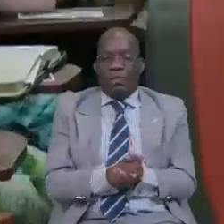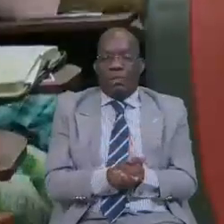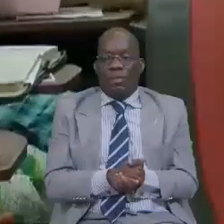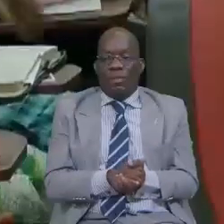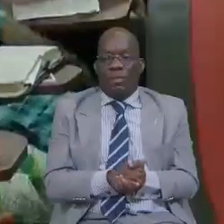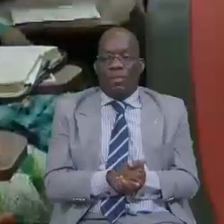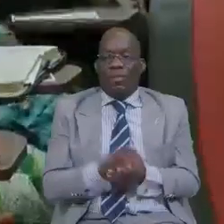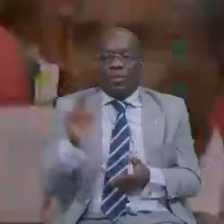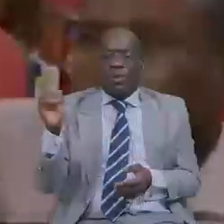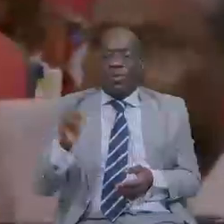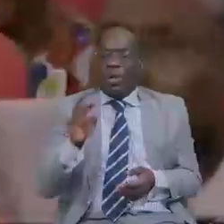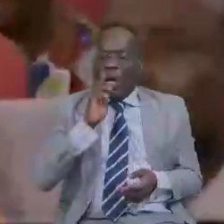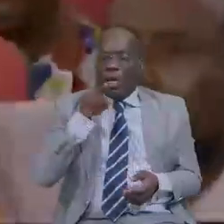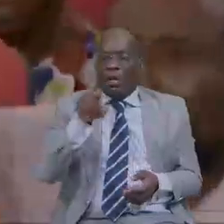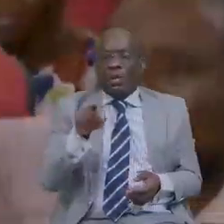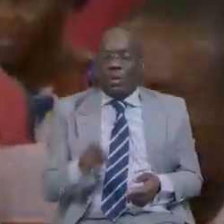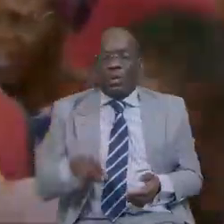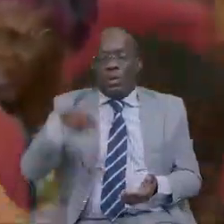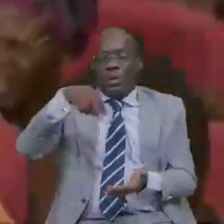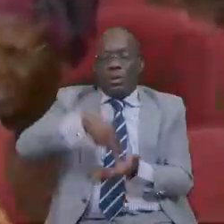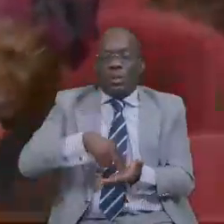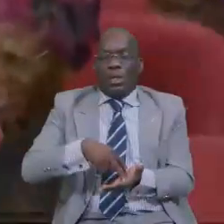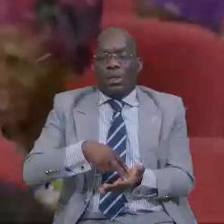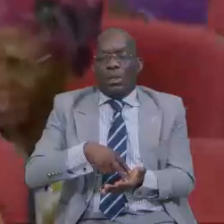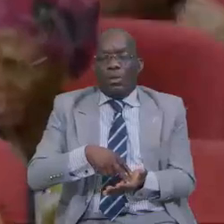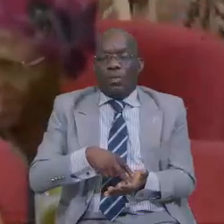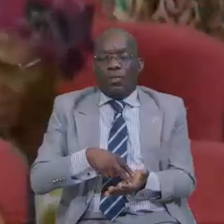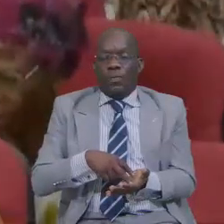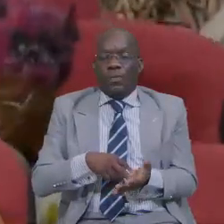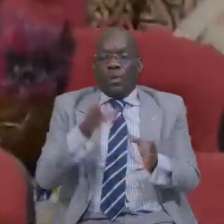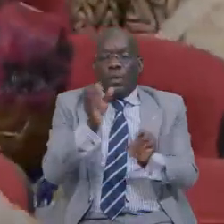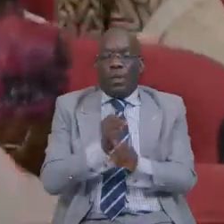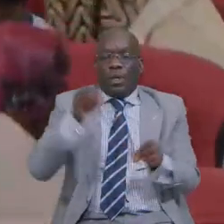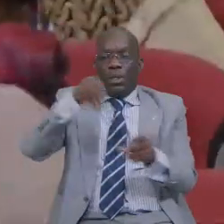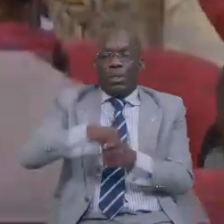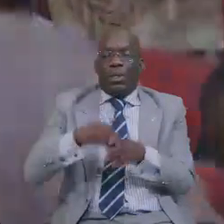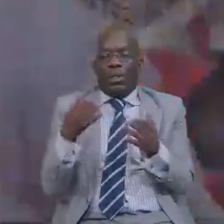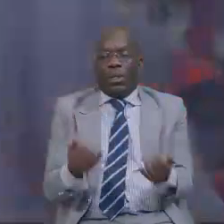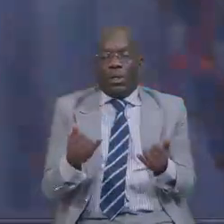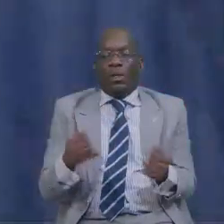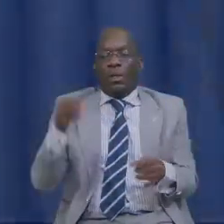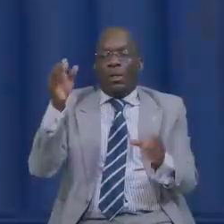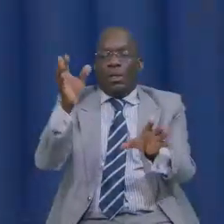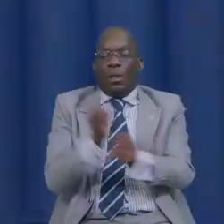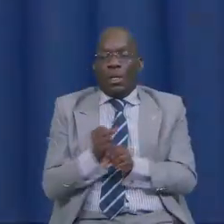Where are you? Stand up on your feet. Get in now. Get it.